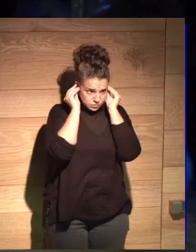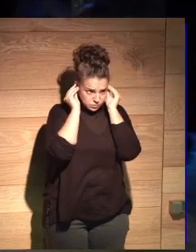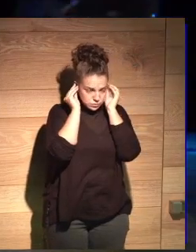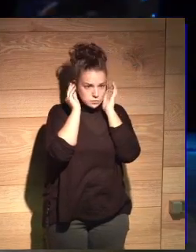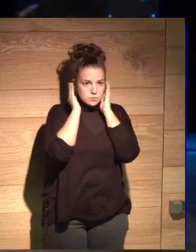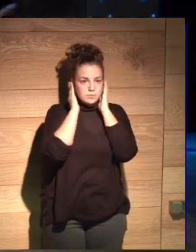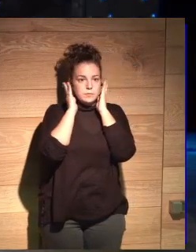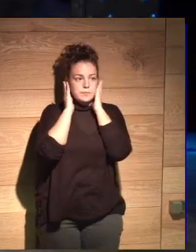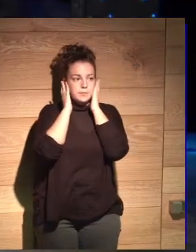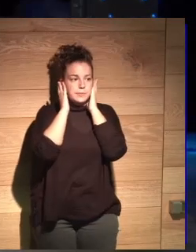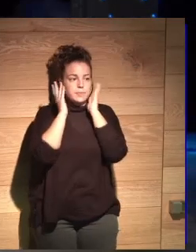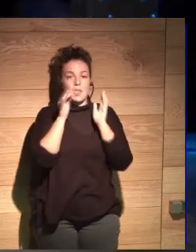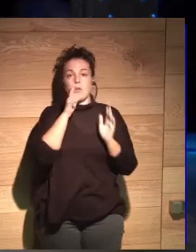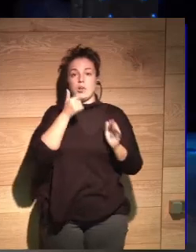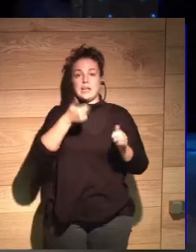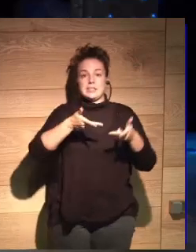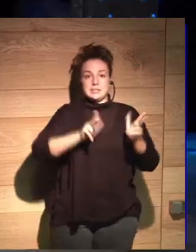Nos van a poner ahora las...